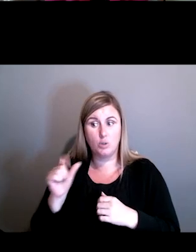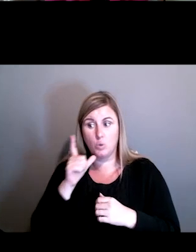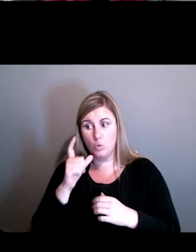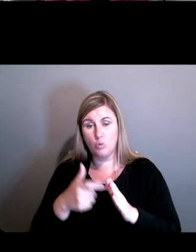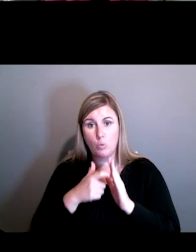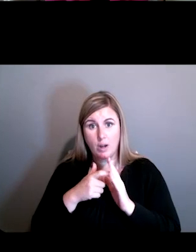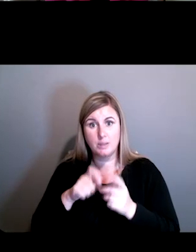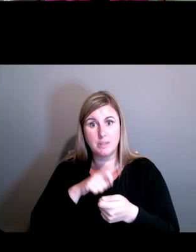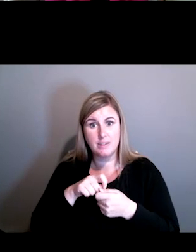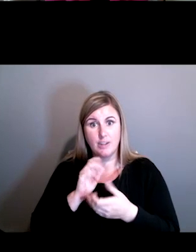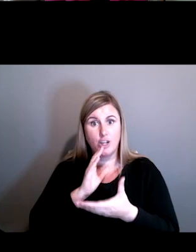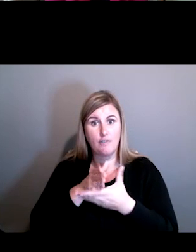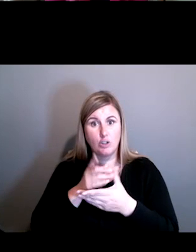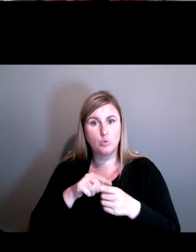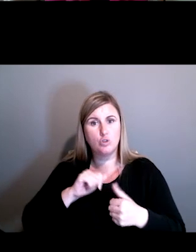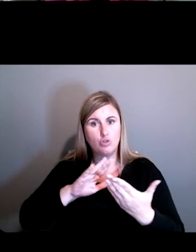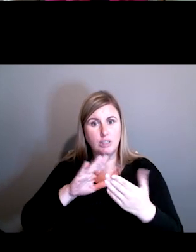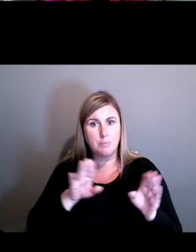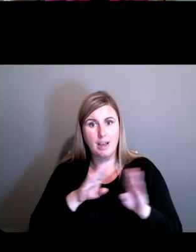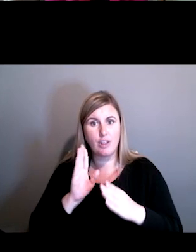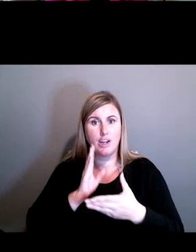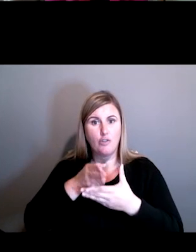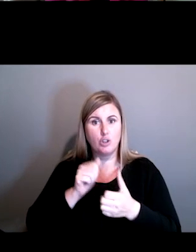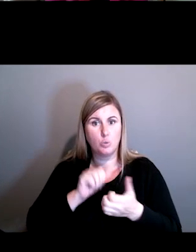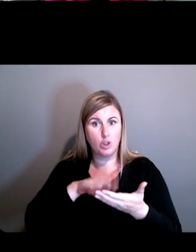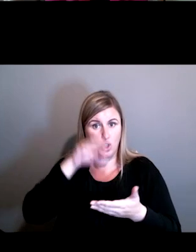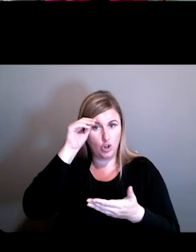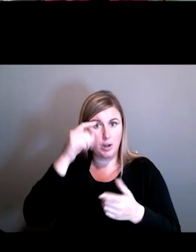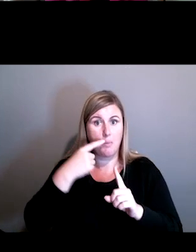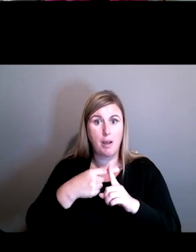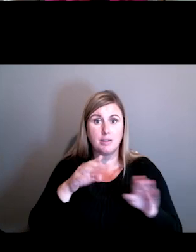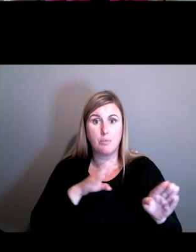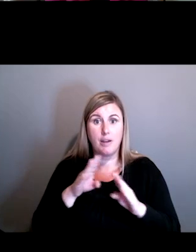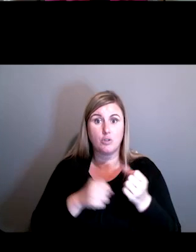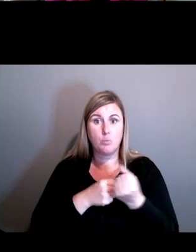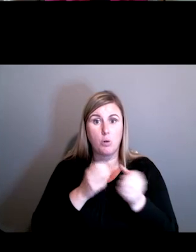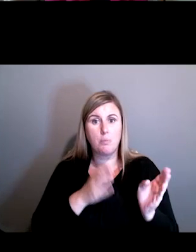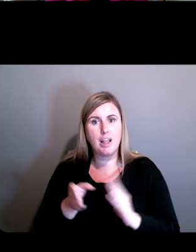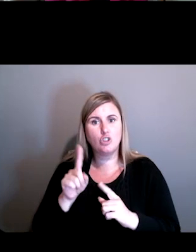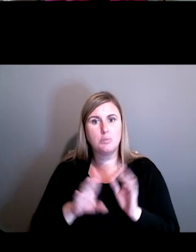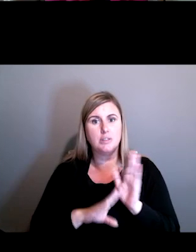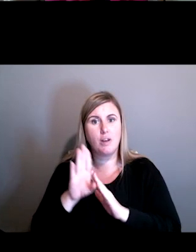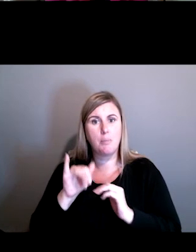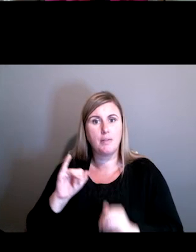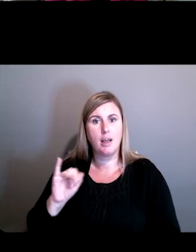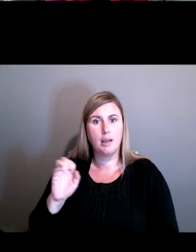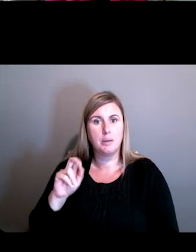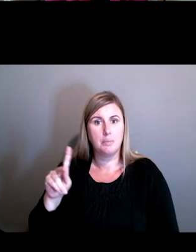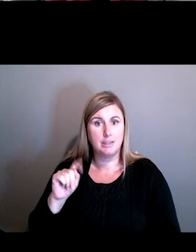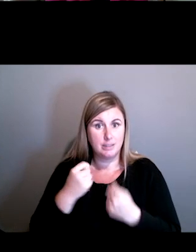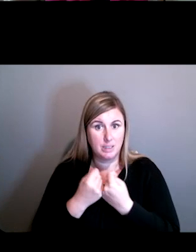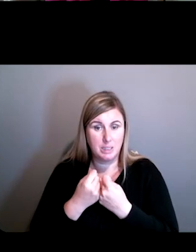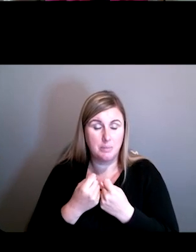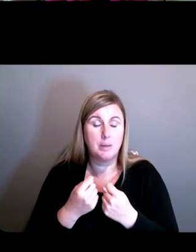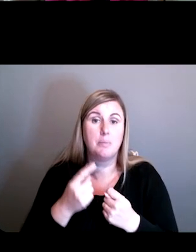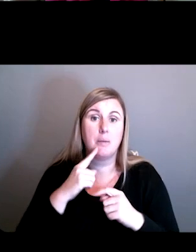address behavior that interferes with learning. A positive behavior support plan shall be developed by the IEP team, be based on a functional behavior